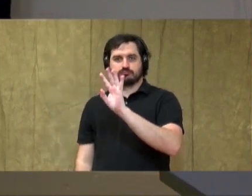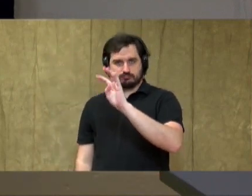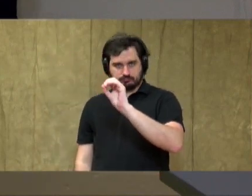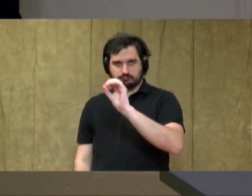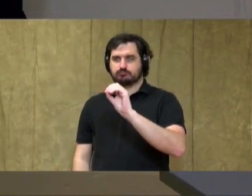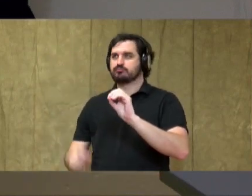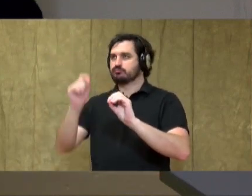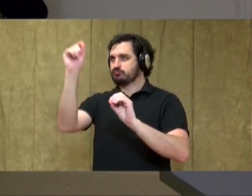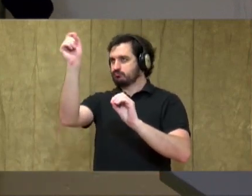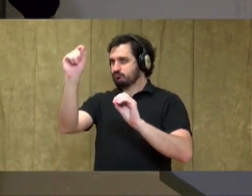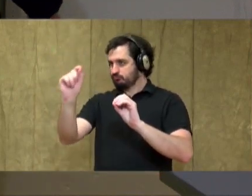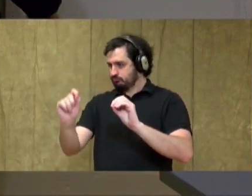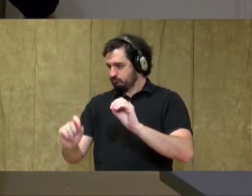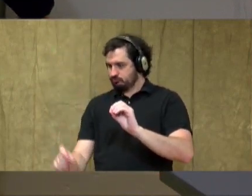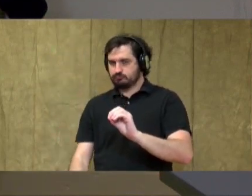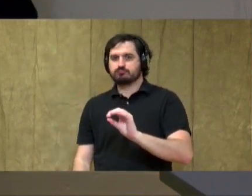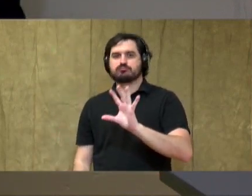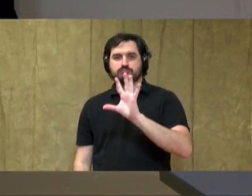40,